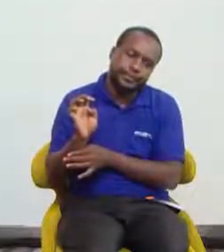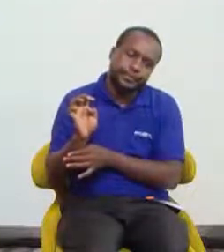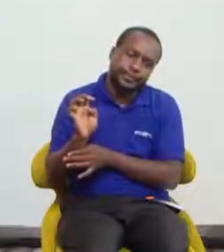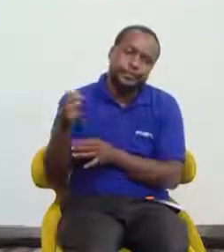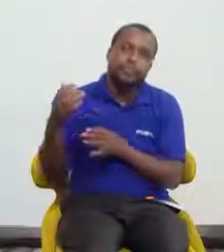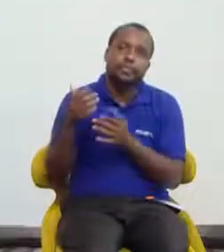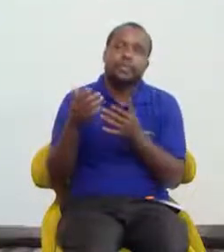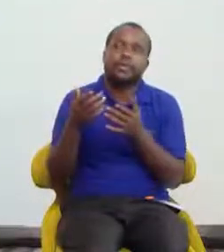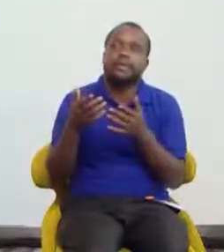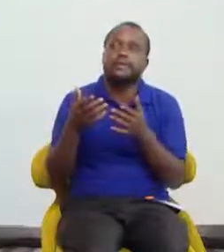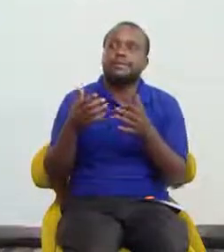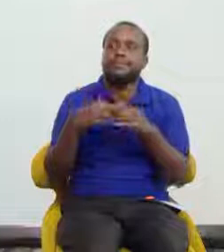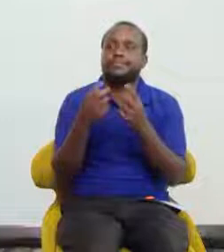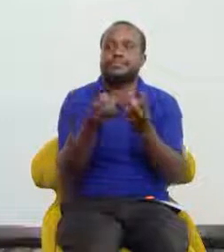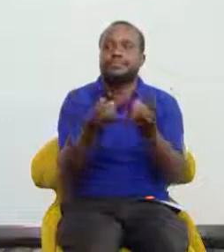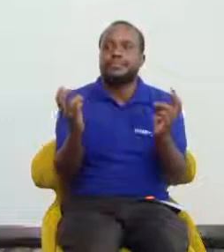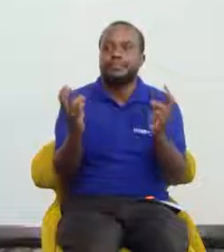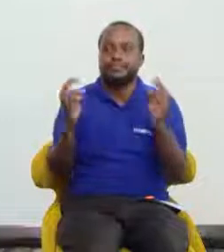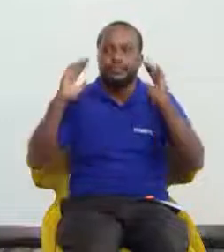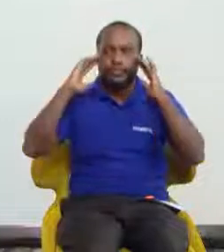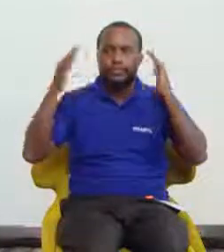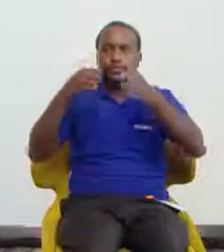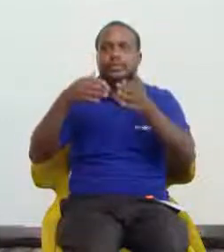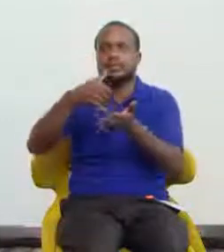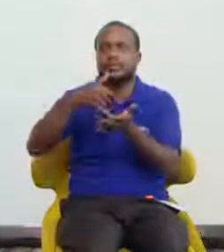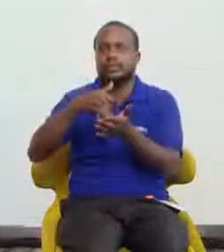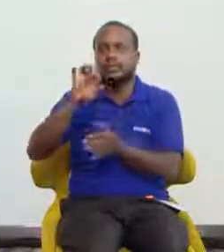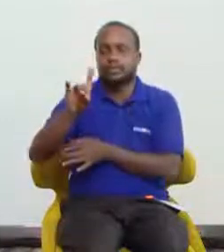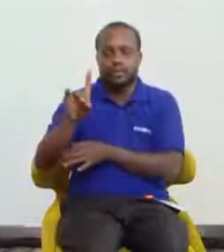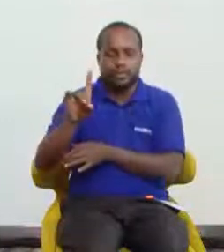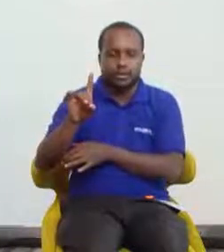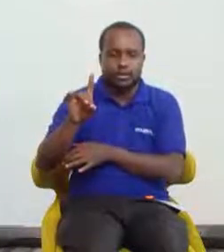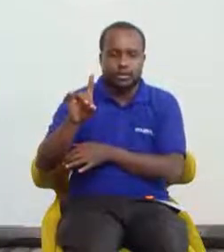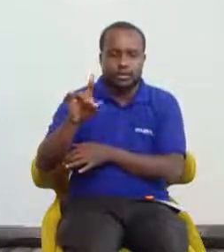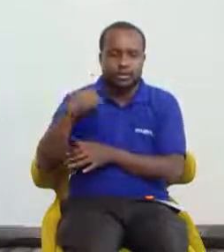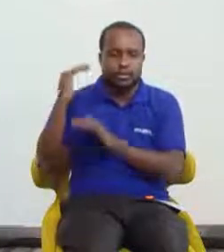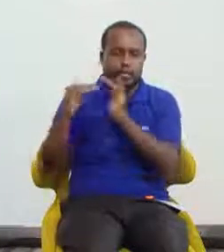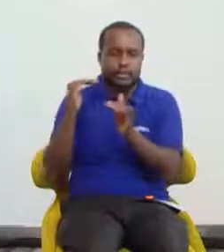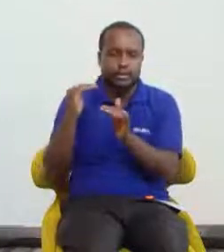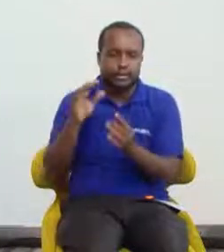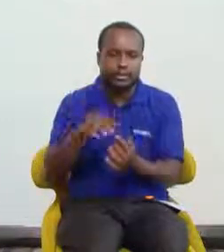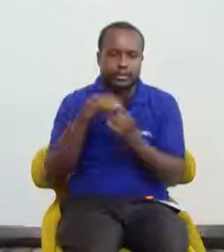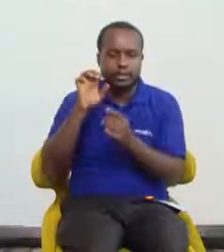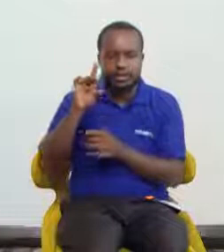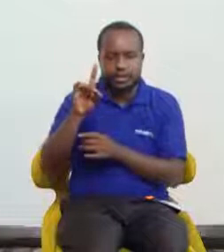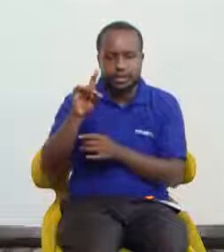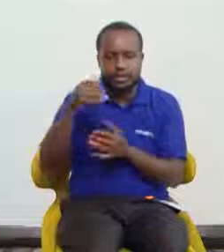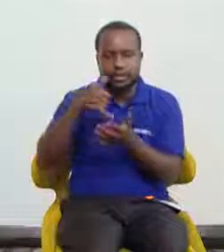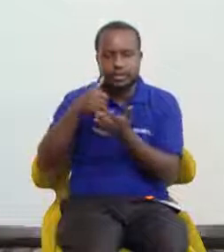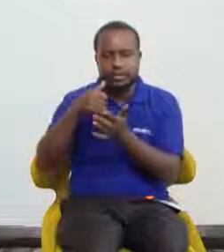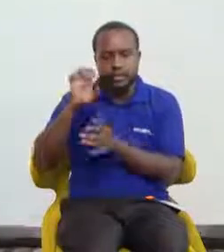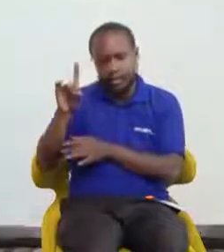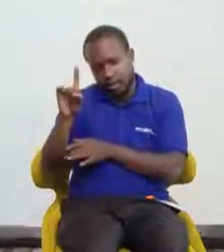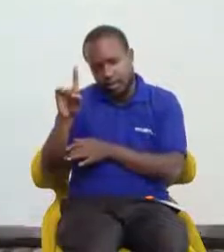Okay, so our panel generally focuses on inclusive education. I'm a professor of special education, inclusive